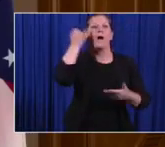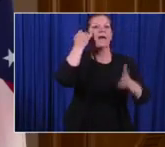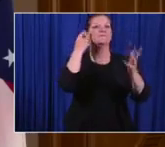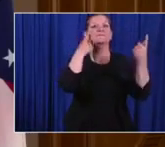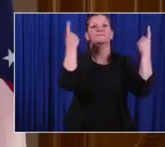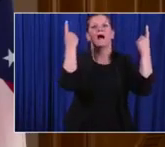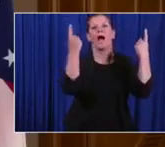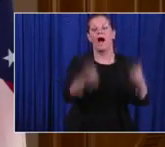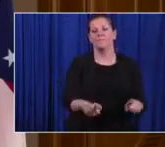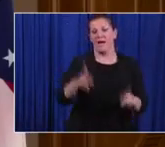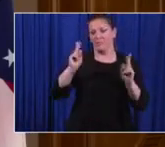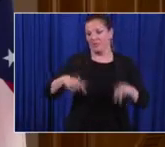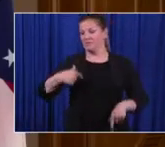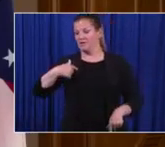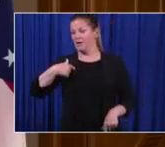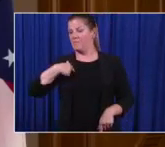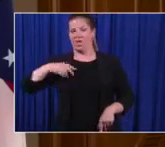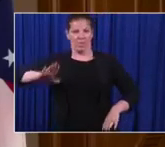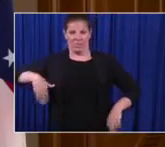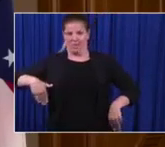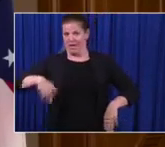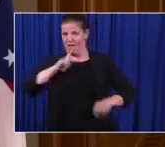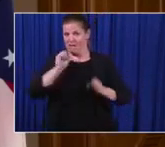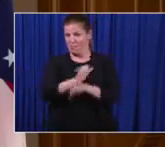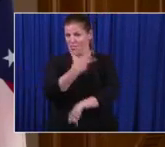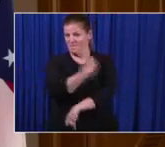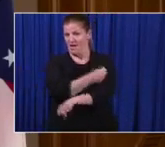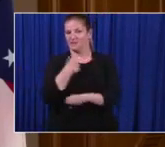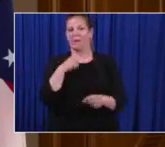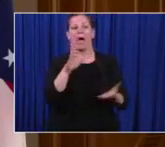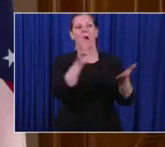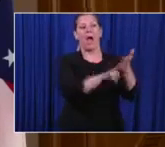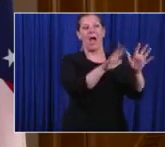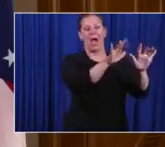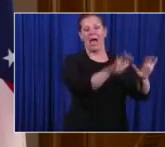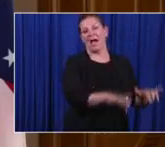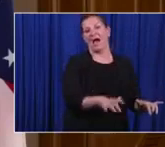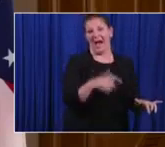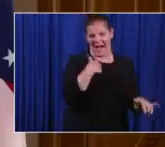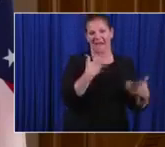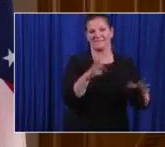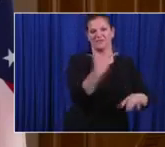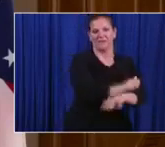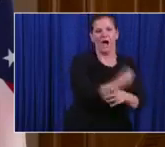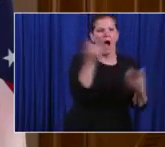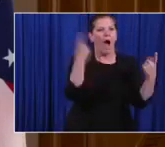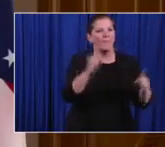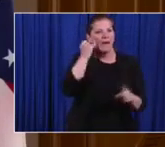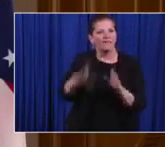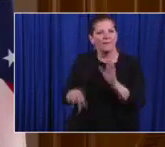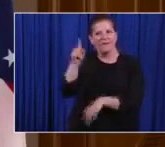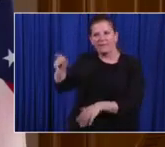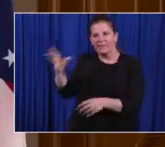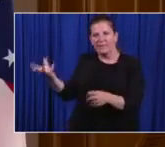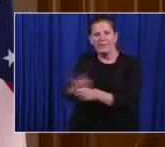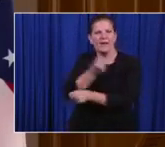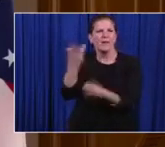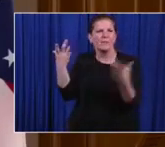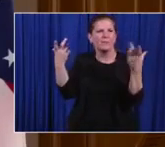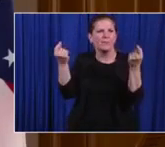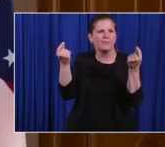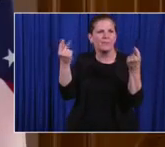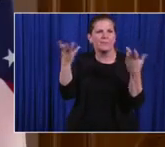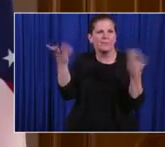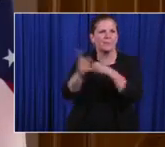be vaccinated and wins, since we're talking about a chance at big money? Yeah, I don't think there'll be any penalty, John. We're not interested